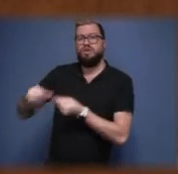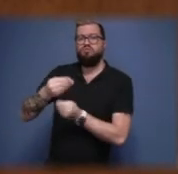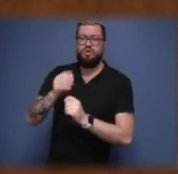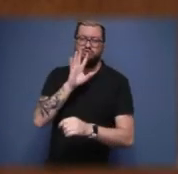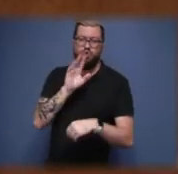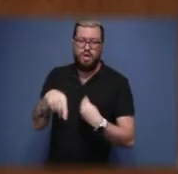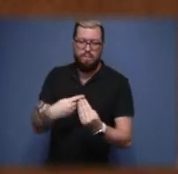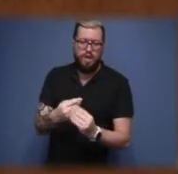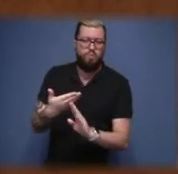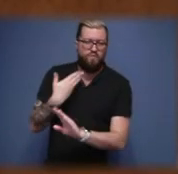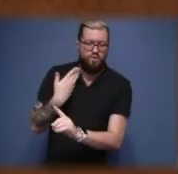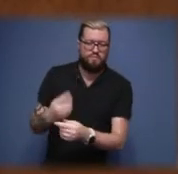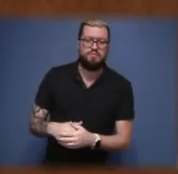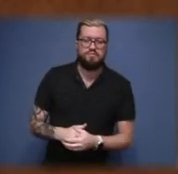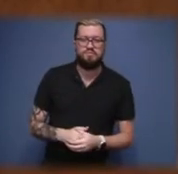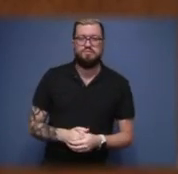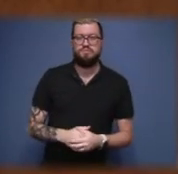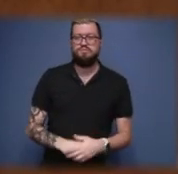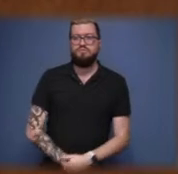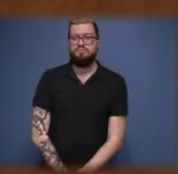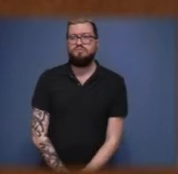about. Commissioner DeJohn.